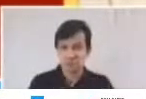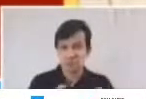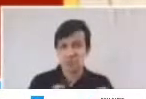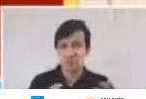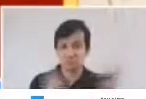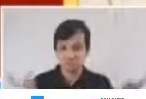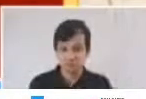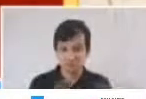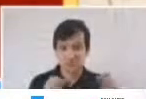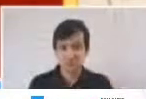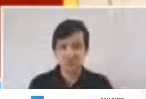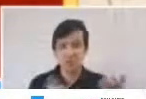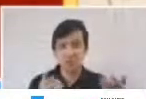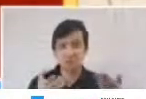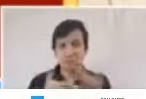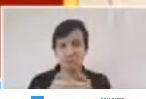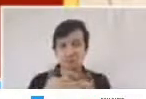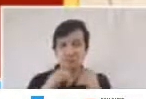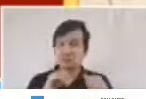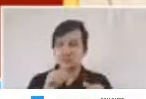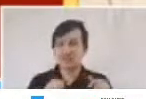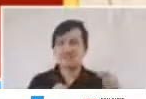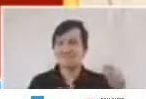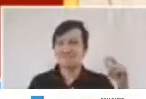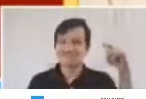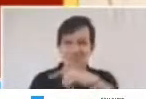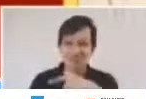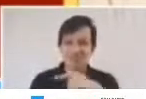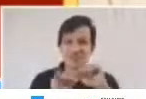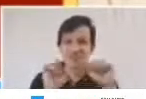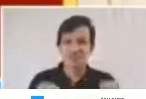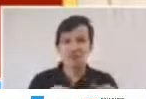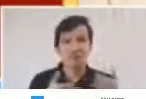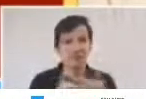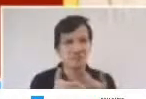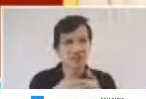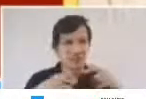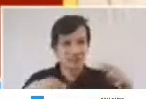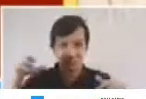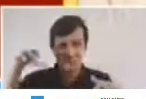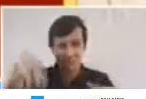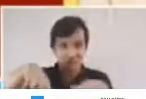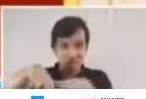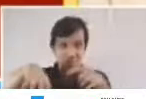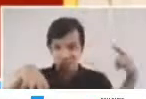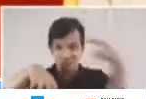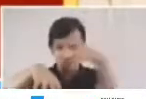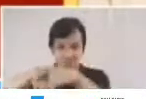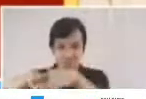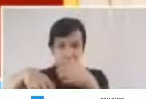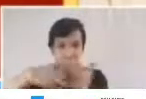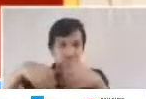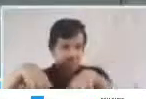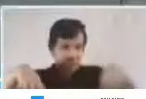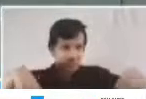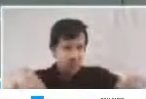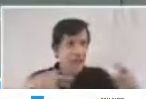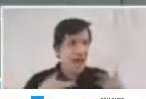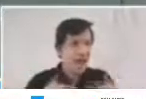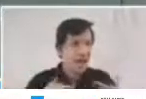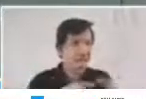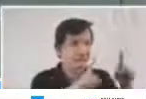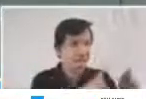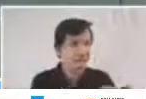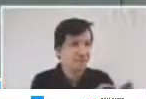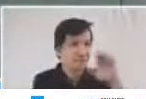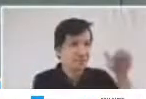kadilanan po nito, may kaunting kahabaan po yung proseso because sa bawat stage ng passenger journey, dapat ang mindset